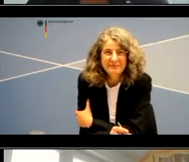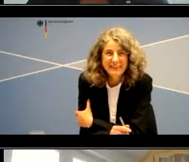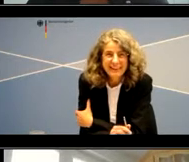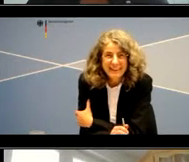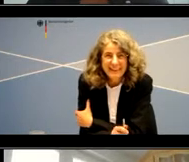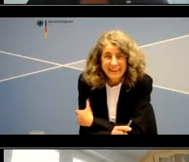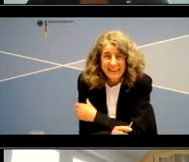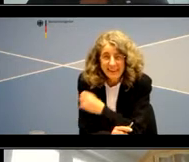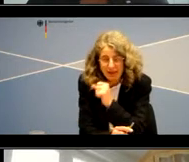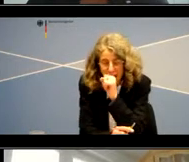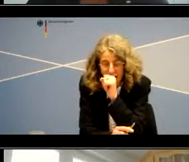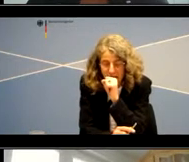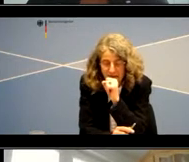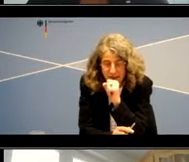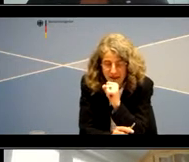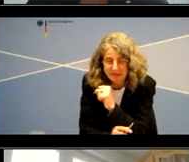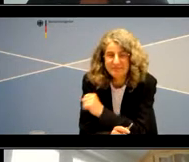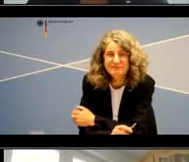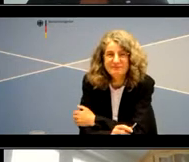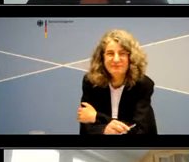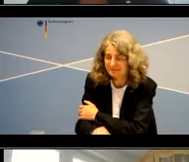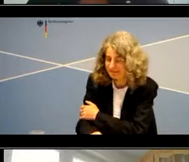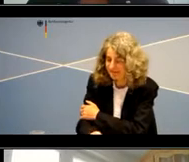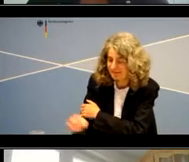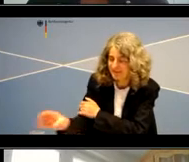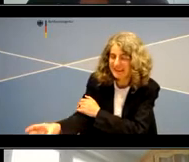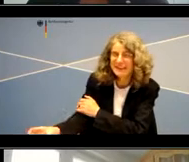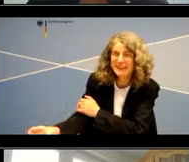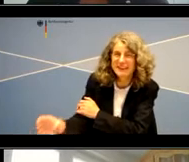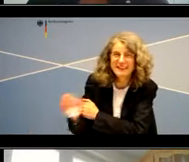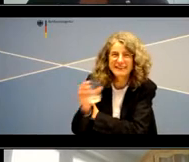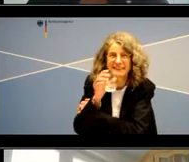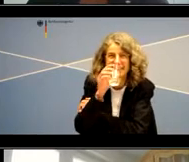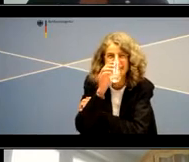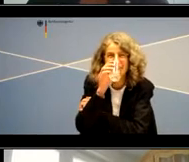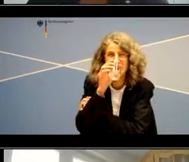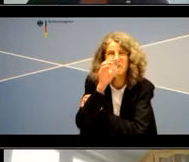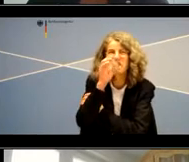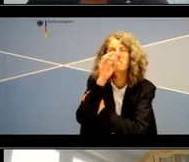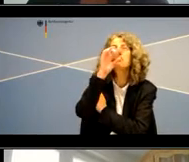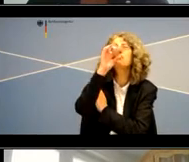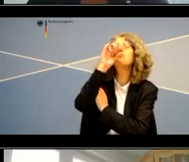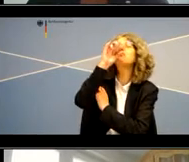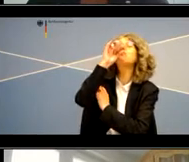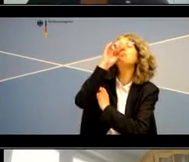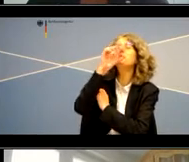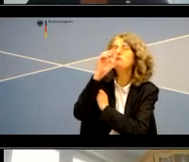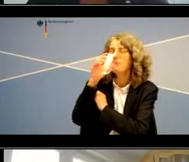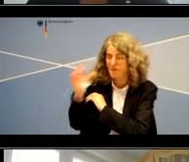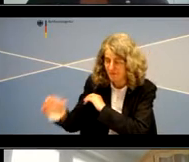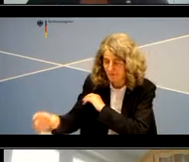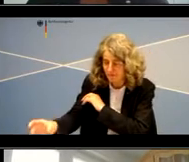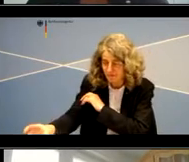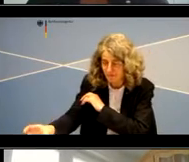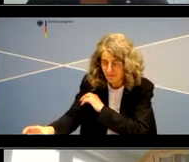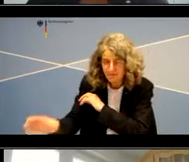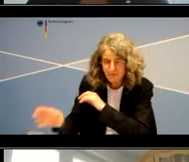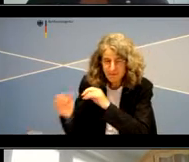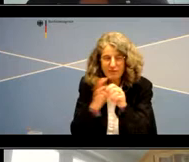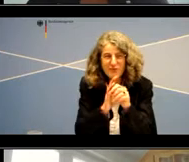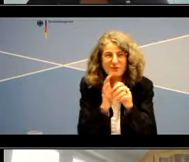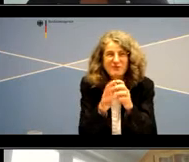discussion, being engaged consumer is a full-time job, really, and we have our full-time